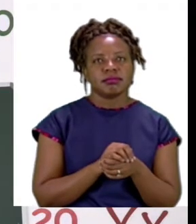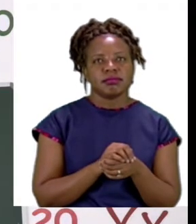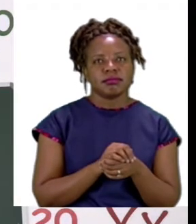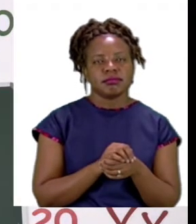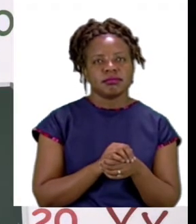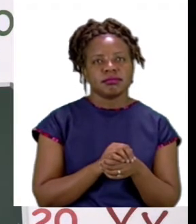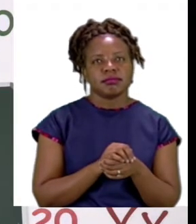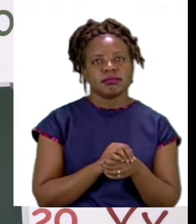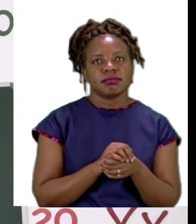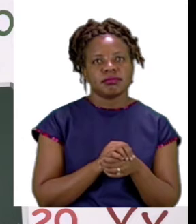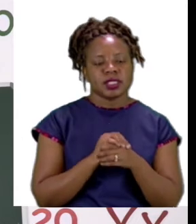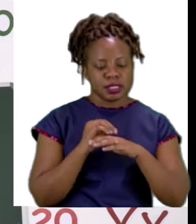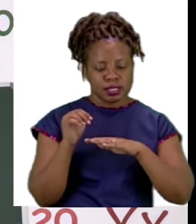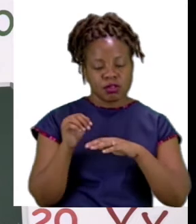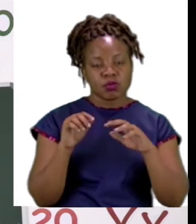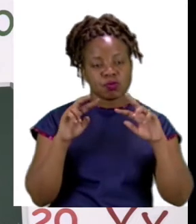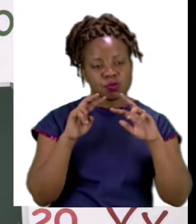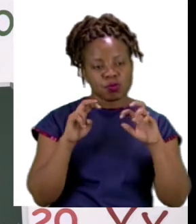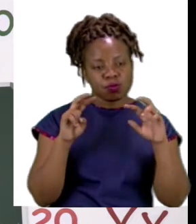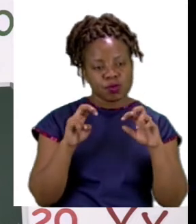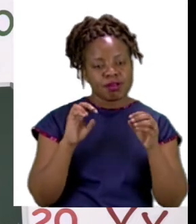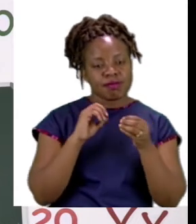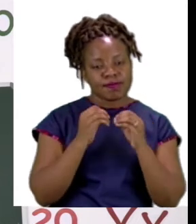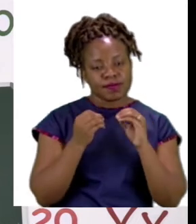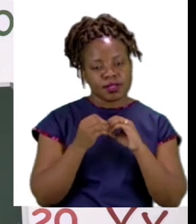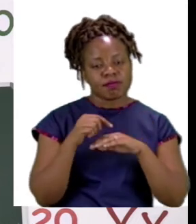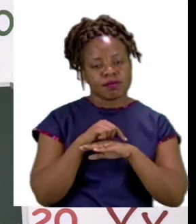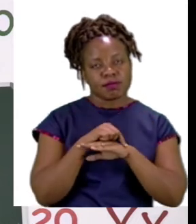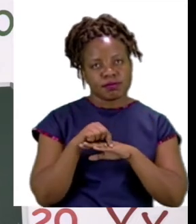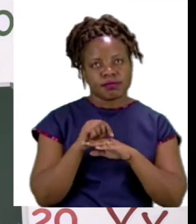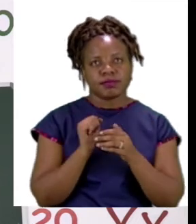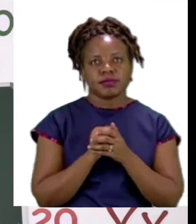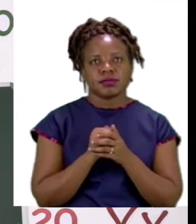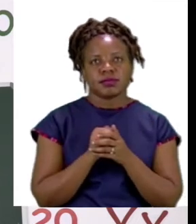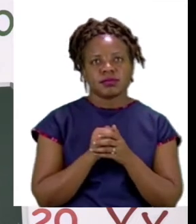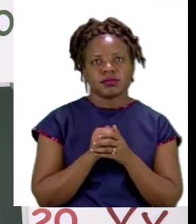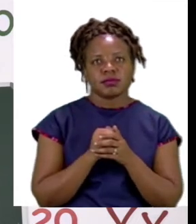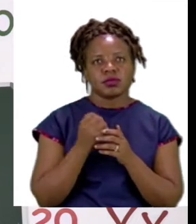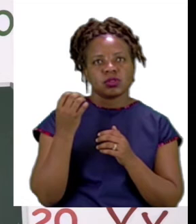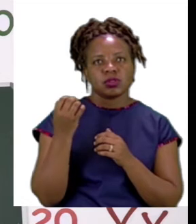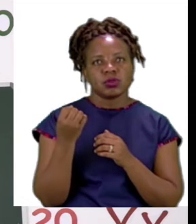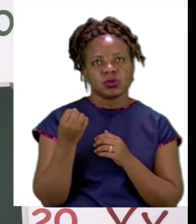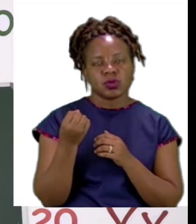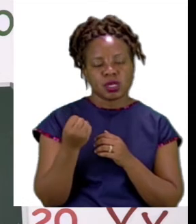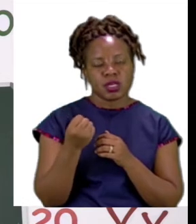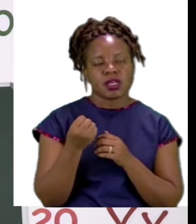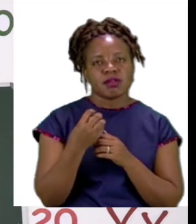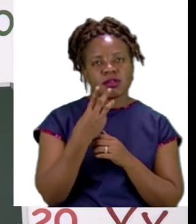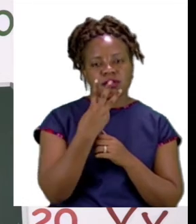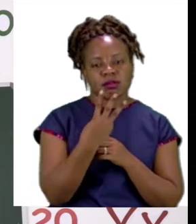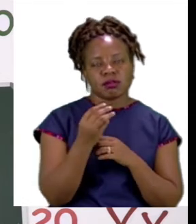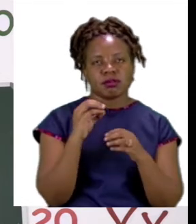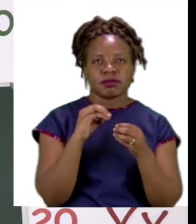the underlined digit is the one that is very important. So we have our 3 numbers here, the 3-digit